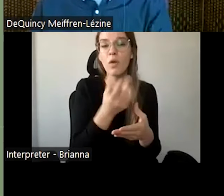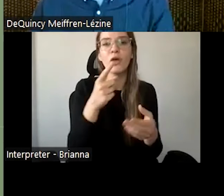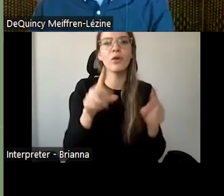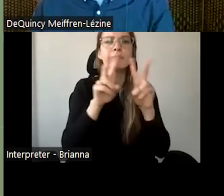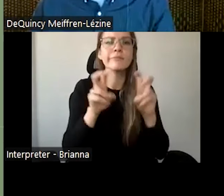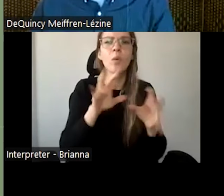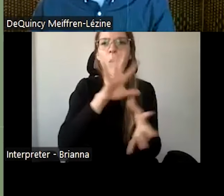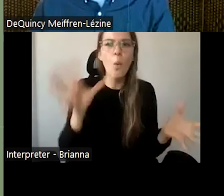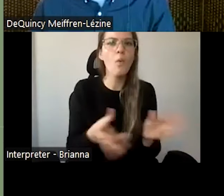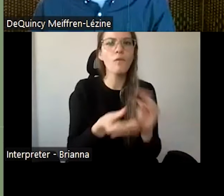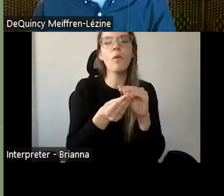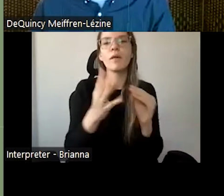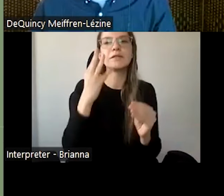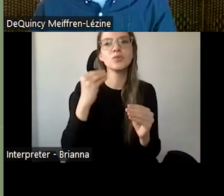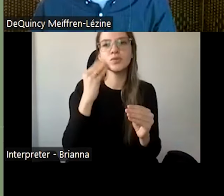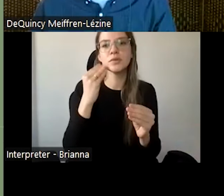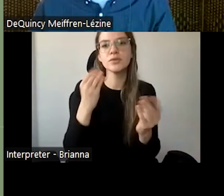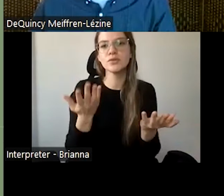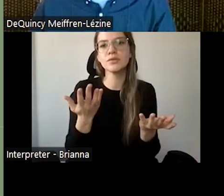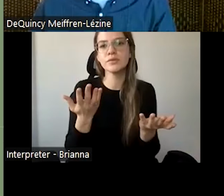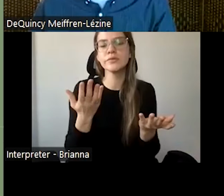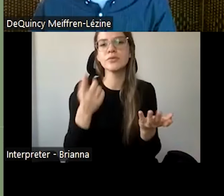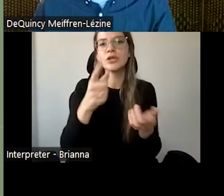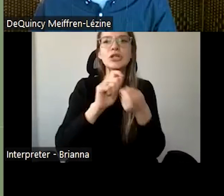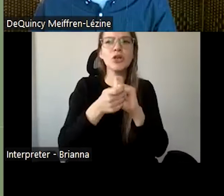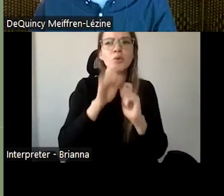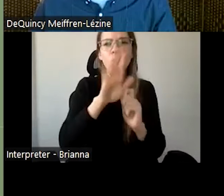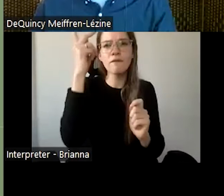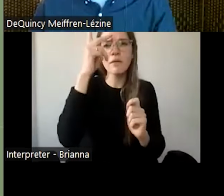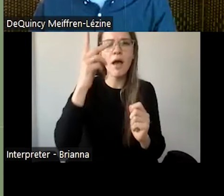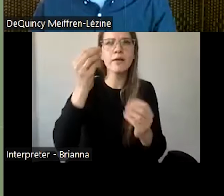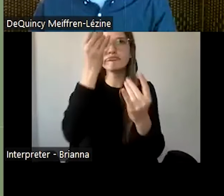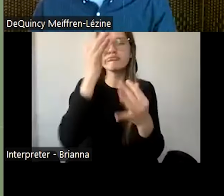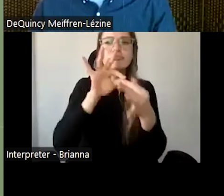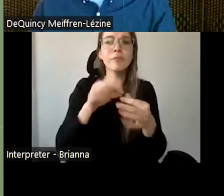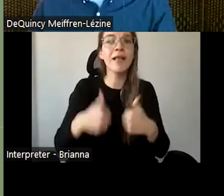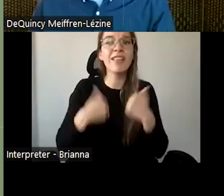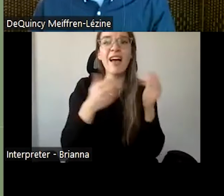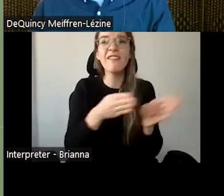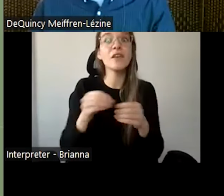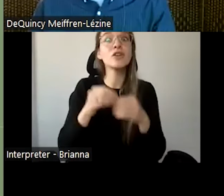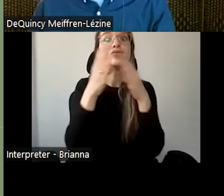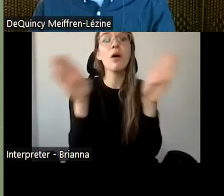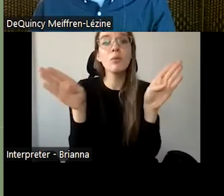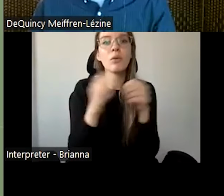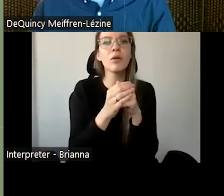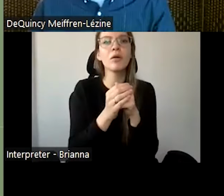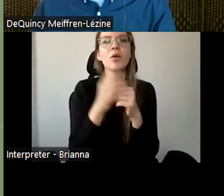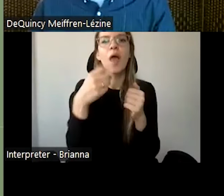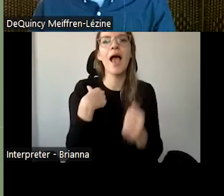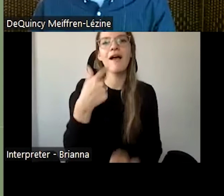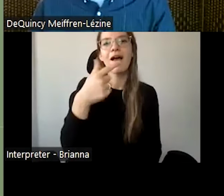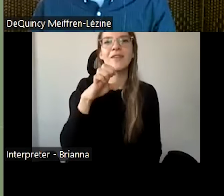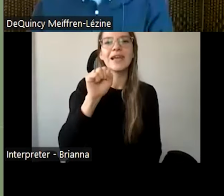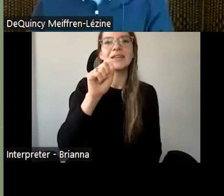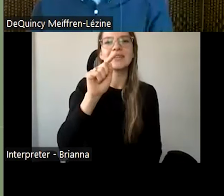overall experience. You are changing your philosophy about life in general. You're kind of getting a gestalt impression of